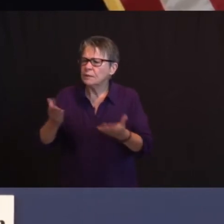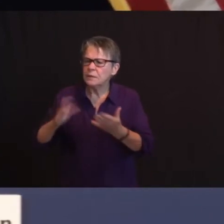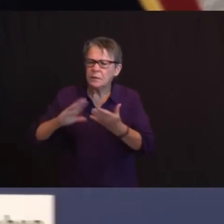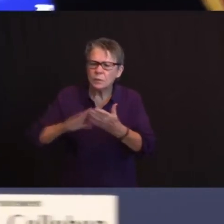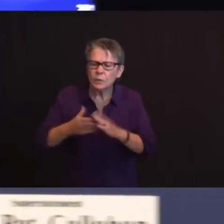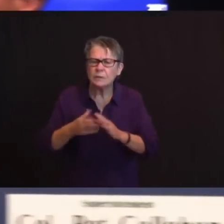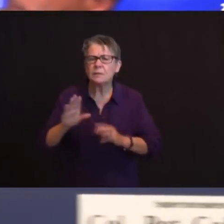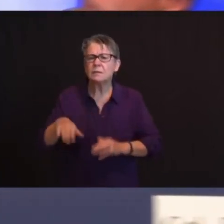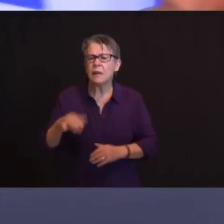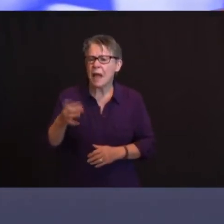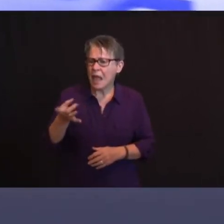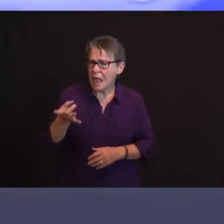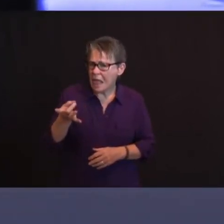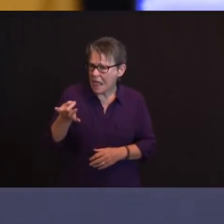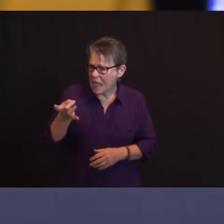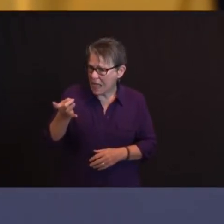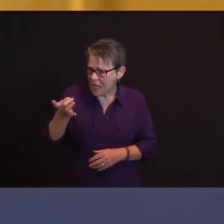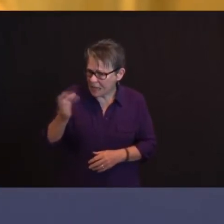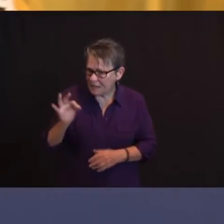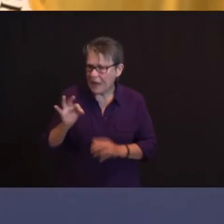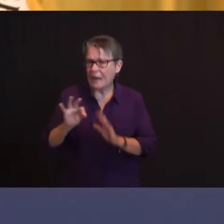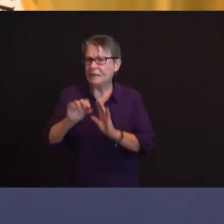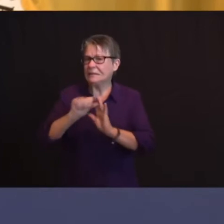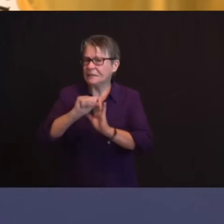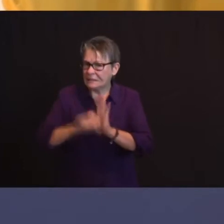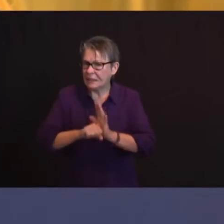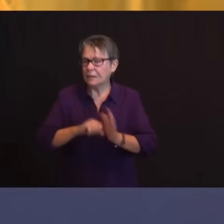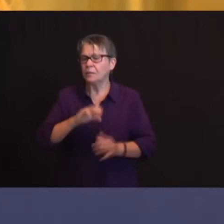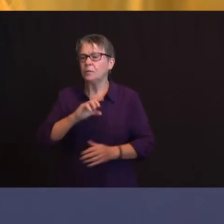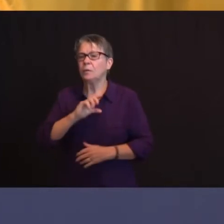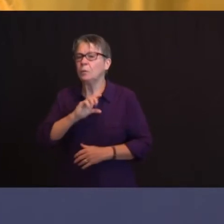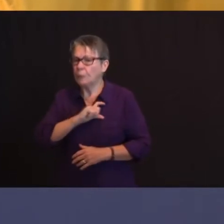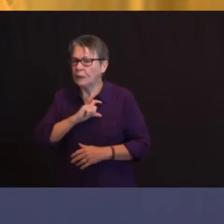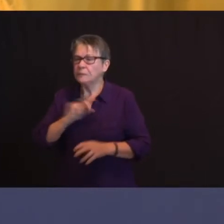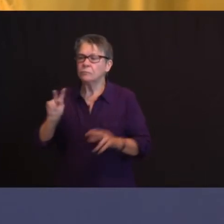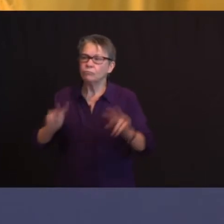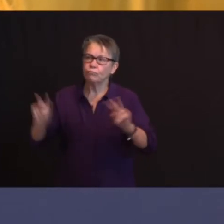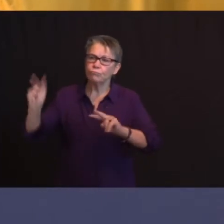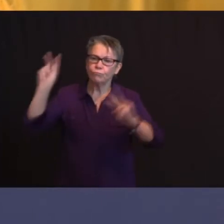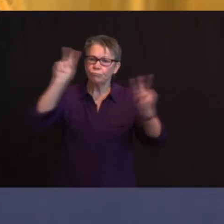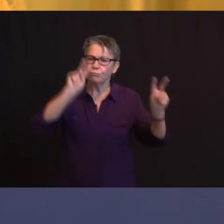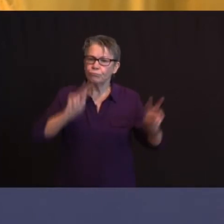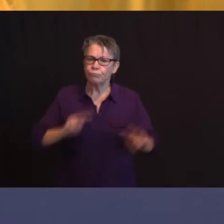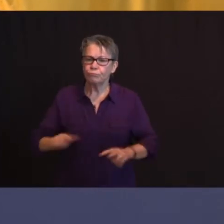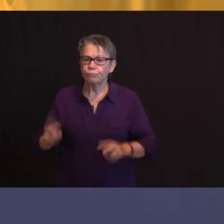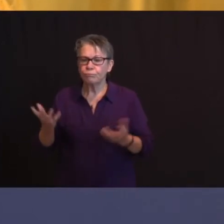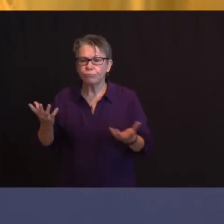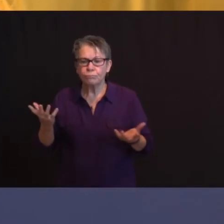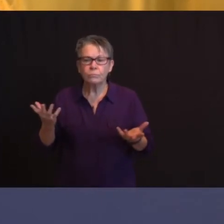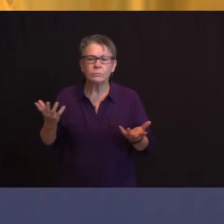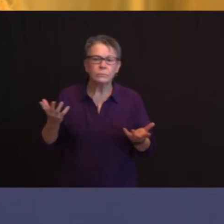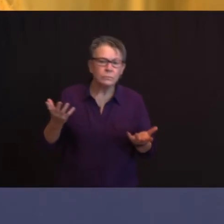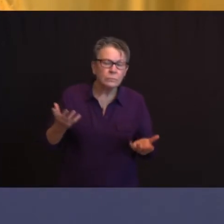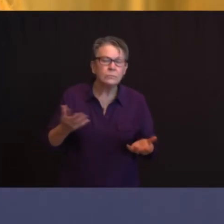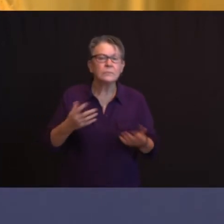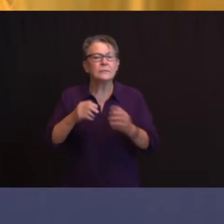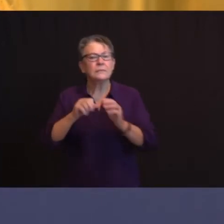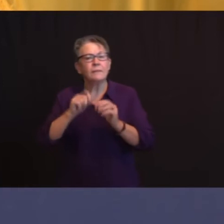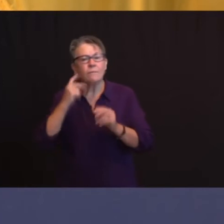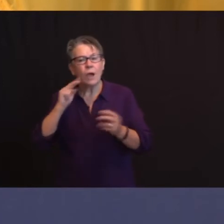of the state police is not just at the state level and all the stuff you all do in our highways and byways, and but it's also